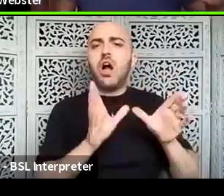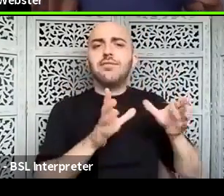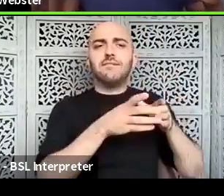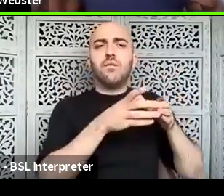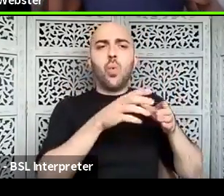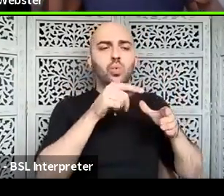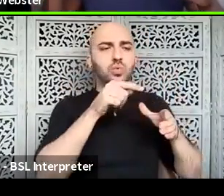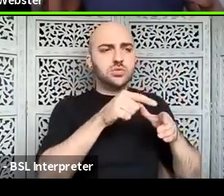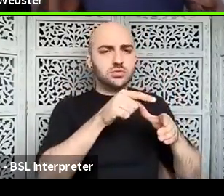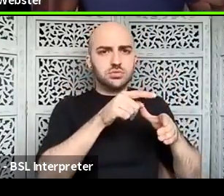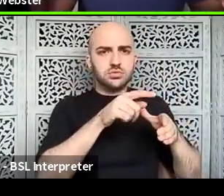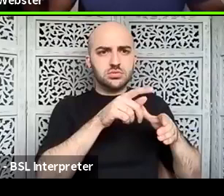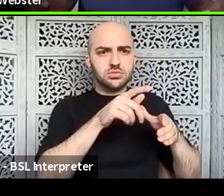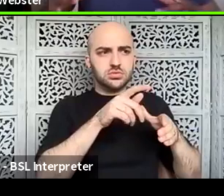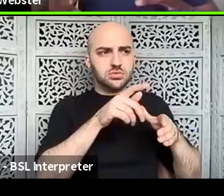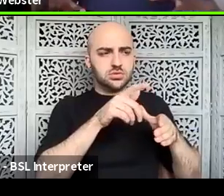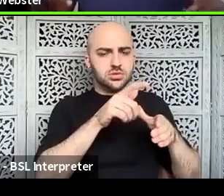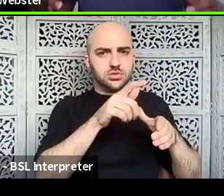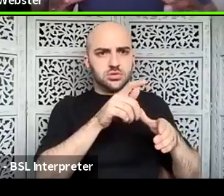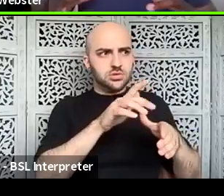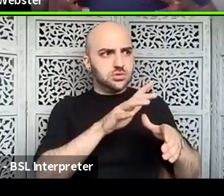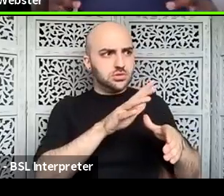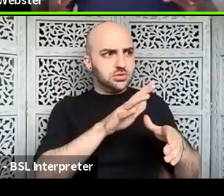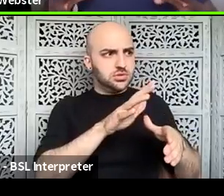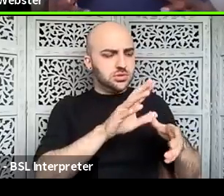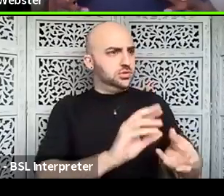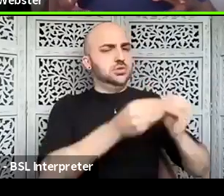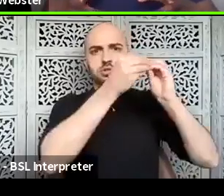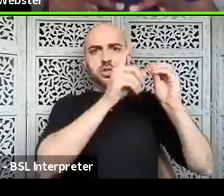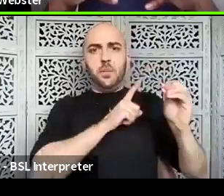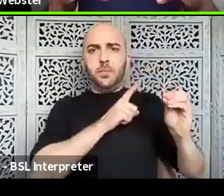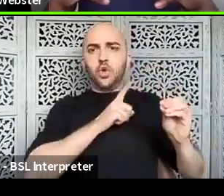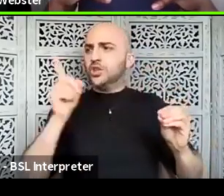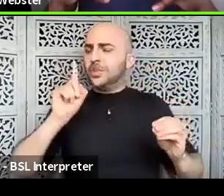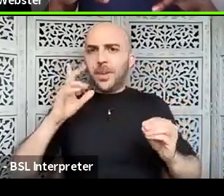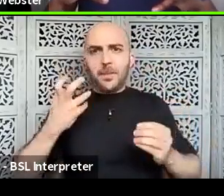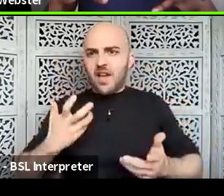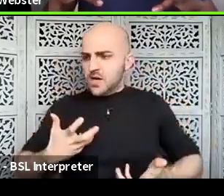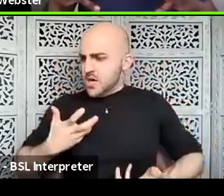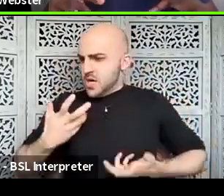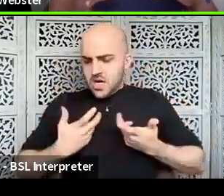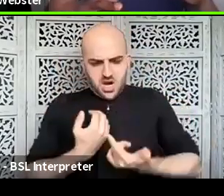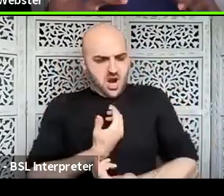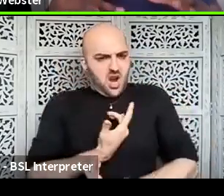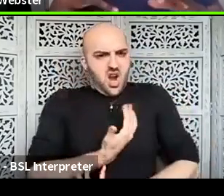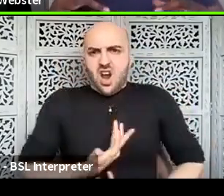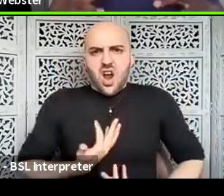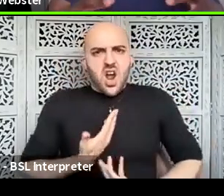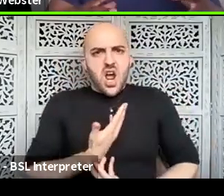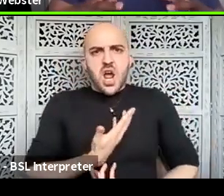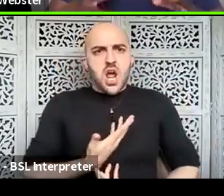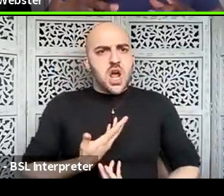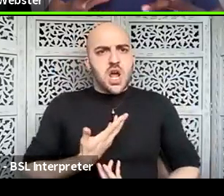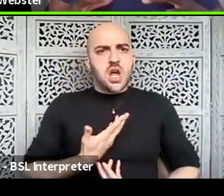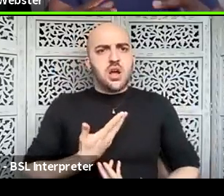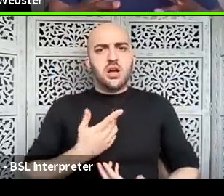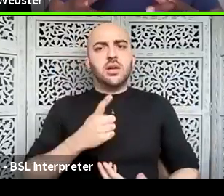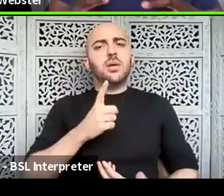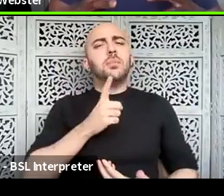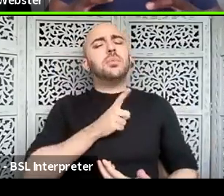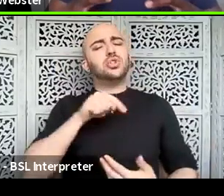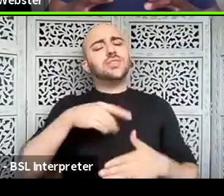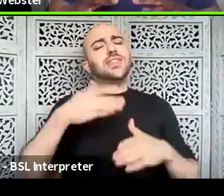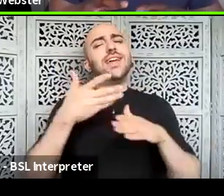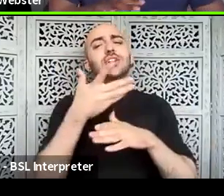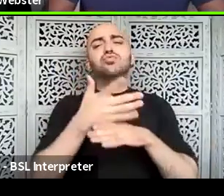up, and I think a lot of people had this pent-up energy and frustration at this industry, which had, isn't perfect by any way, shape